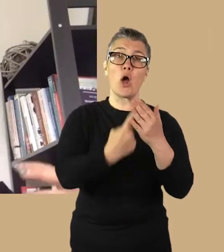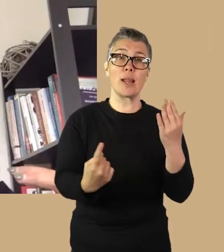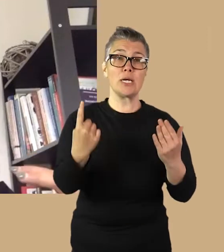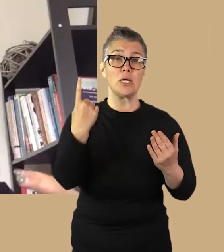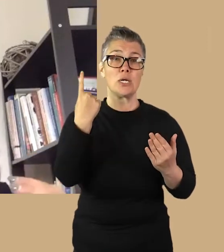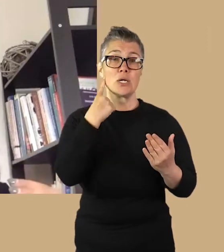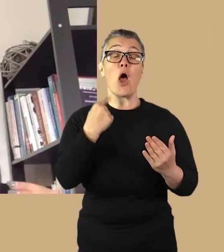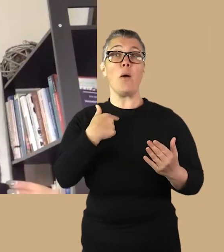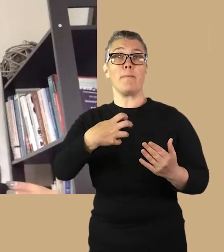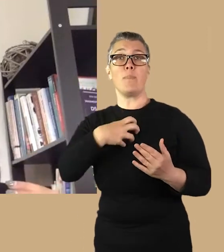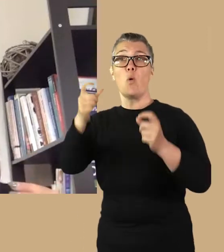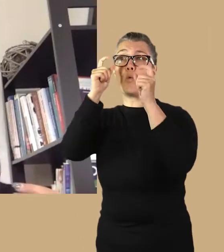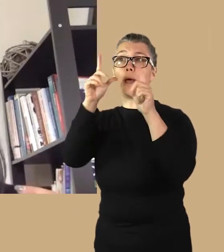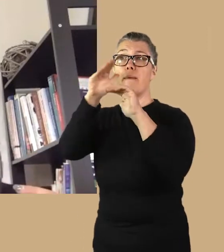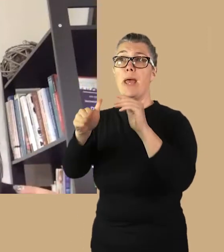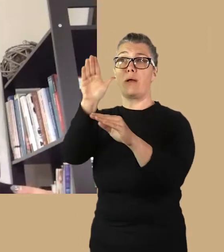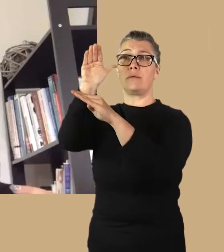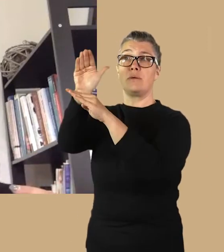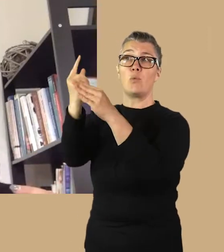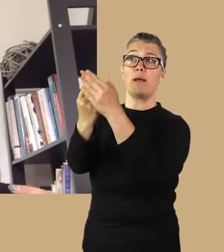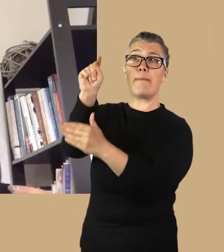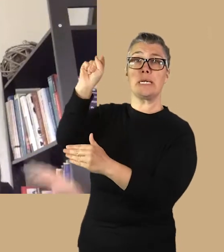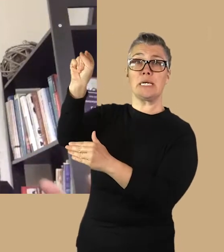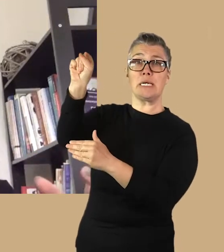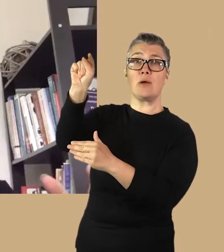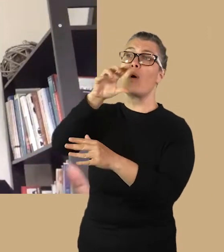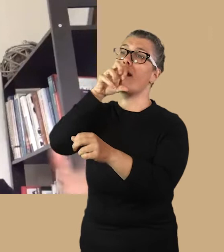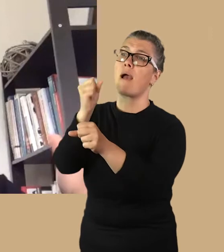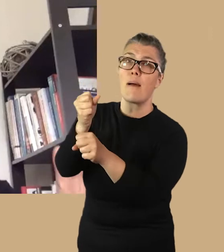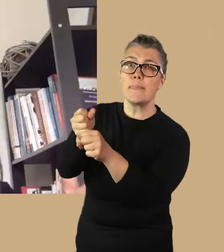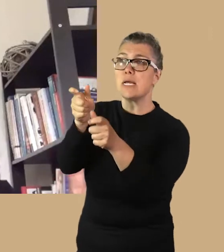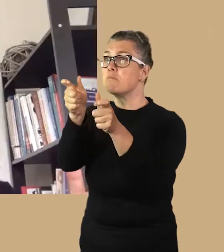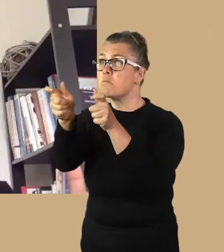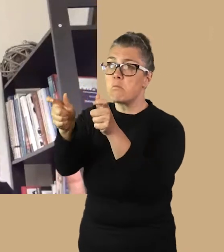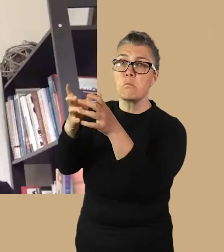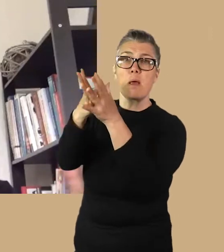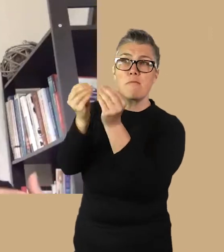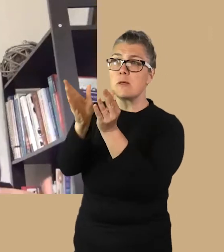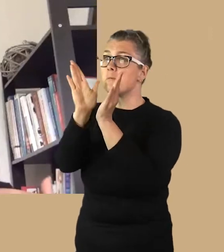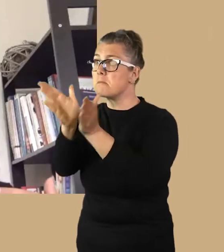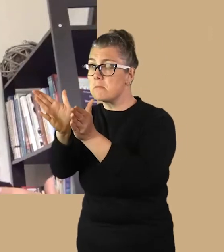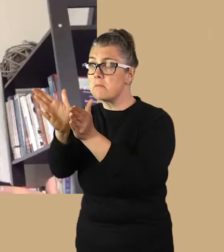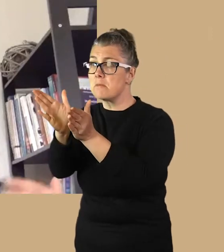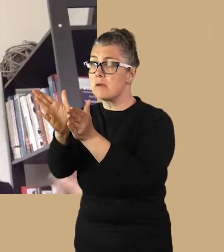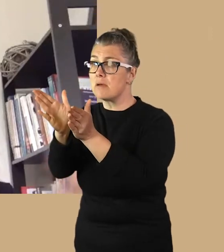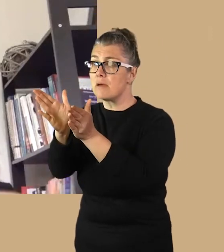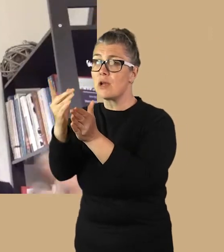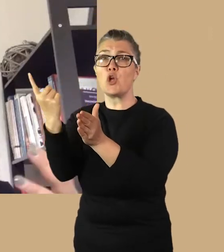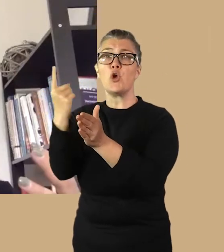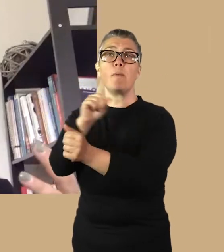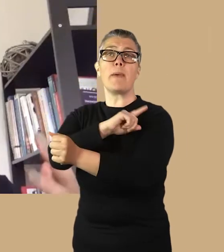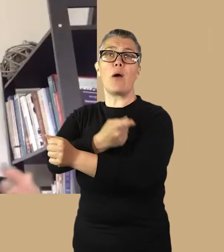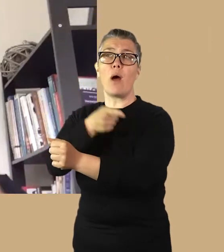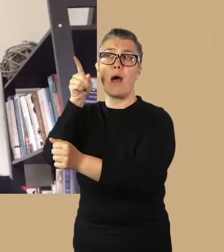heard, I was much more aware of what was happening overseas, which government was ruling, and